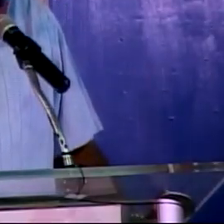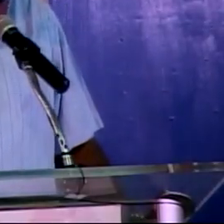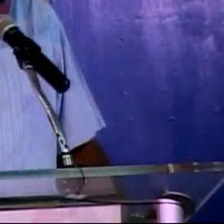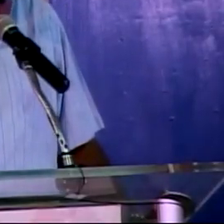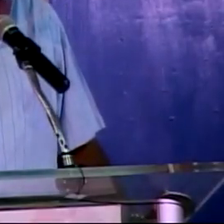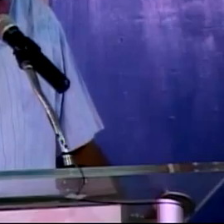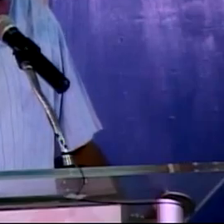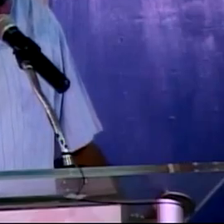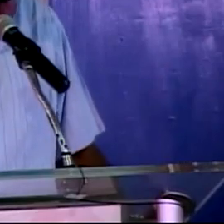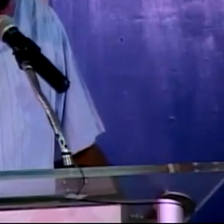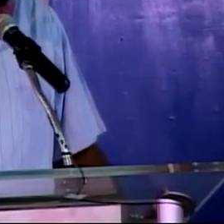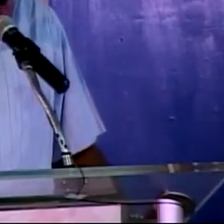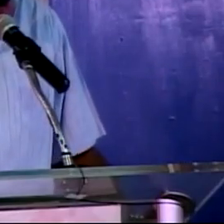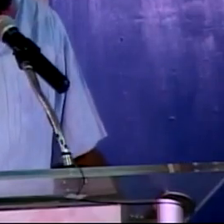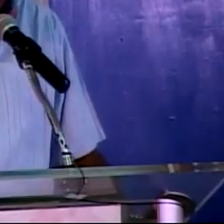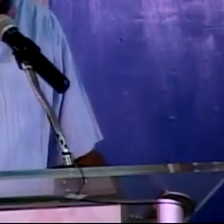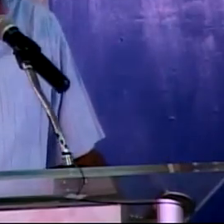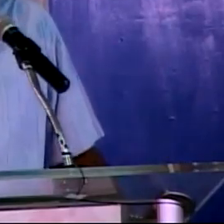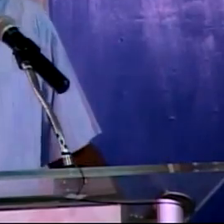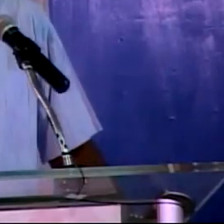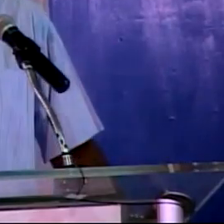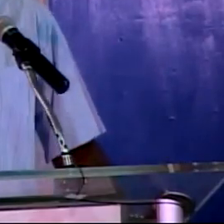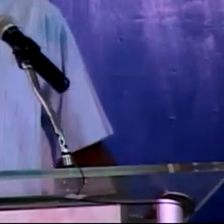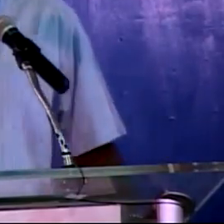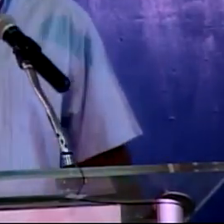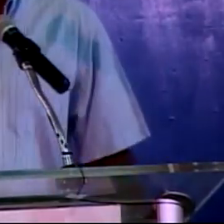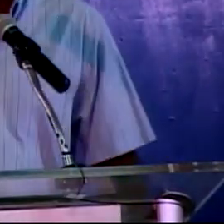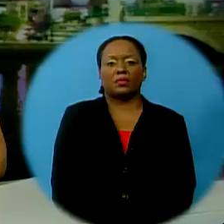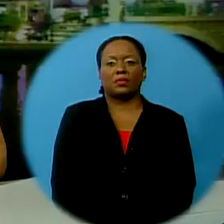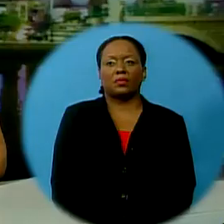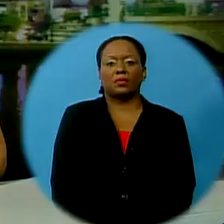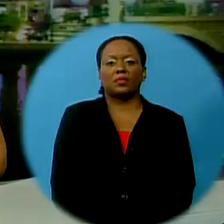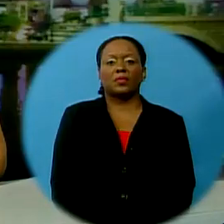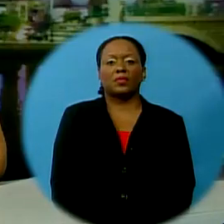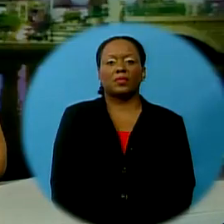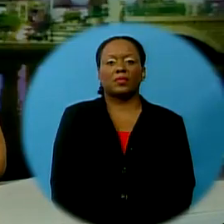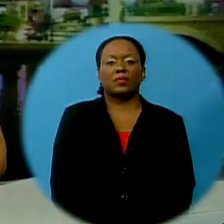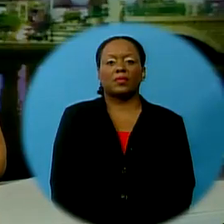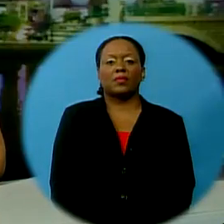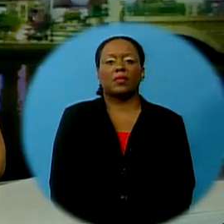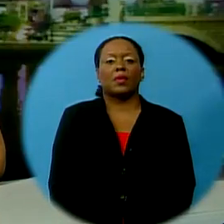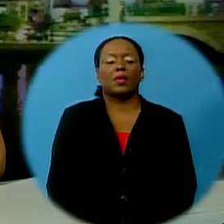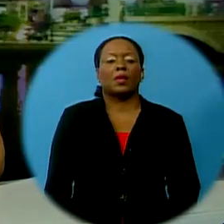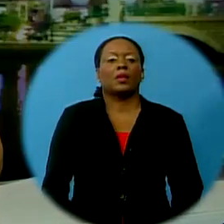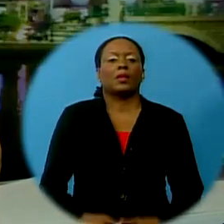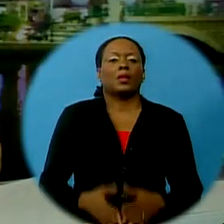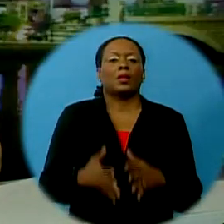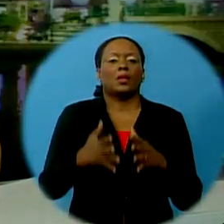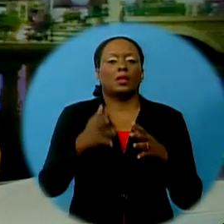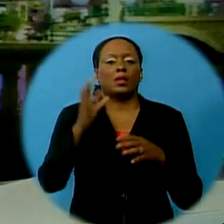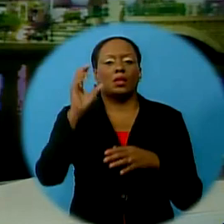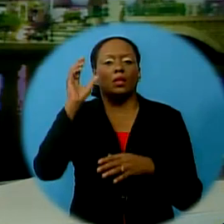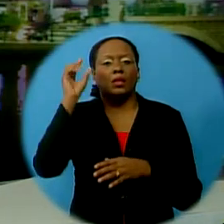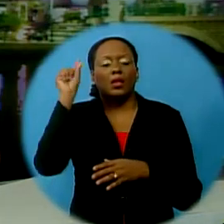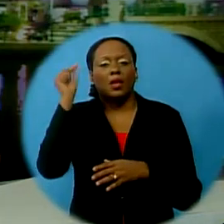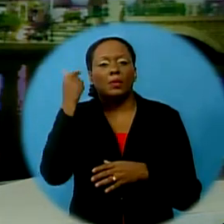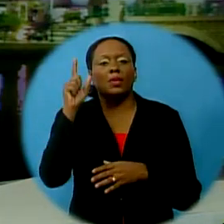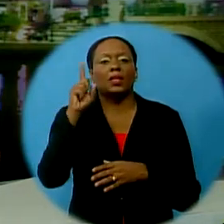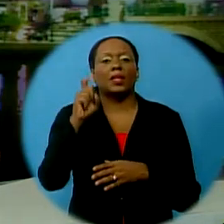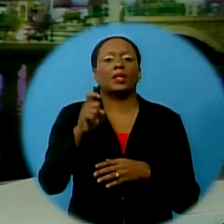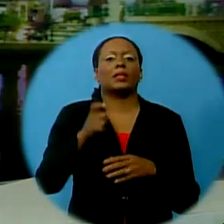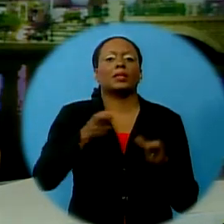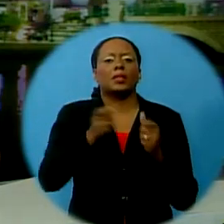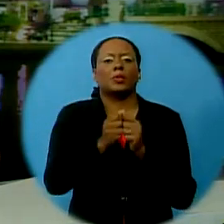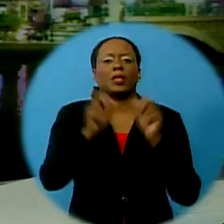is a victory for the Democratic Labour Party. Well, an appeal is being made for the government to address